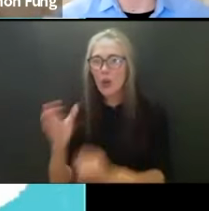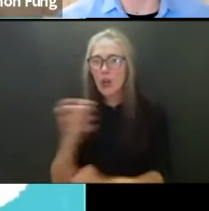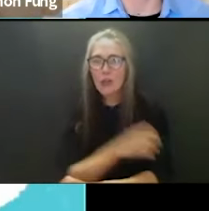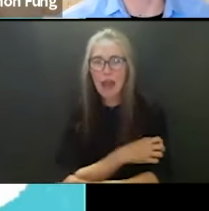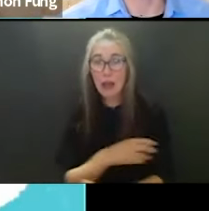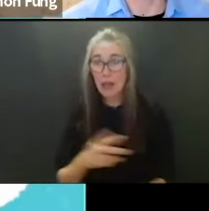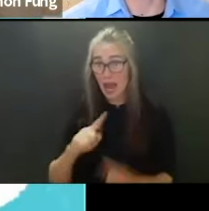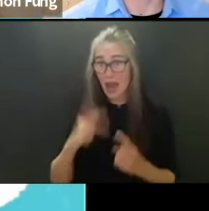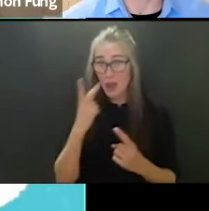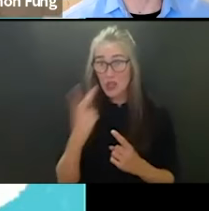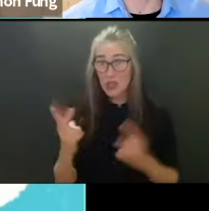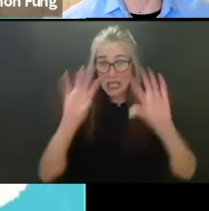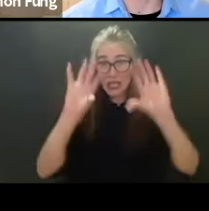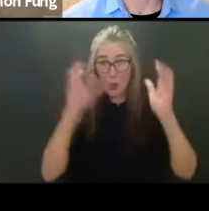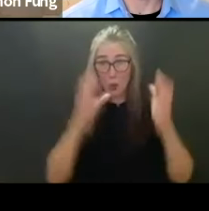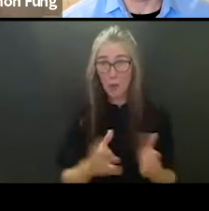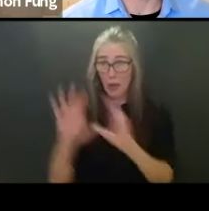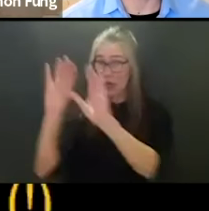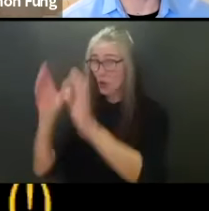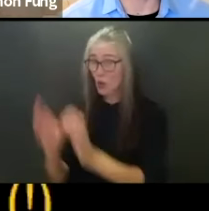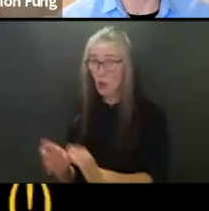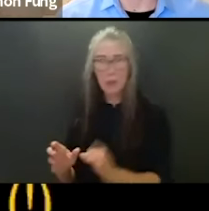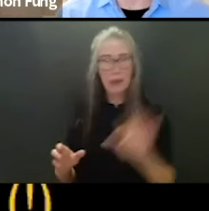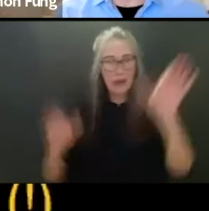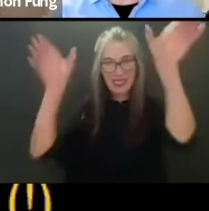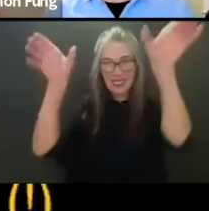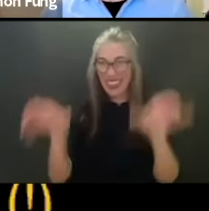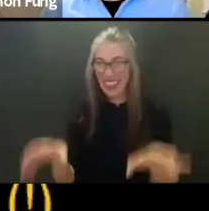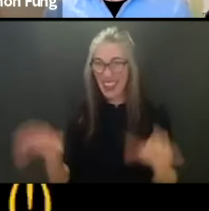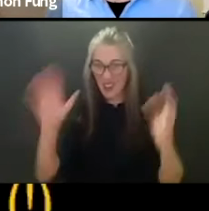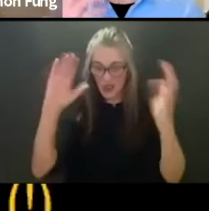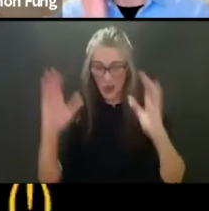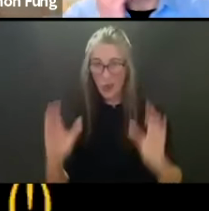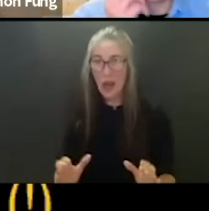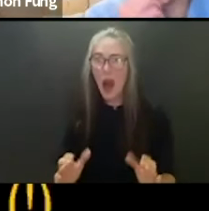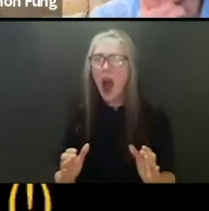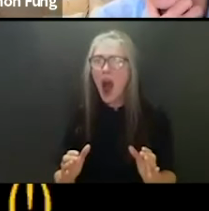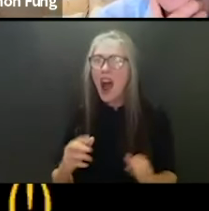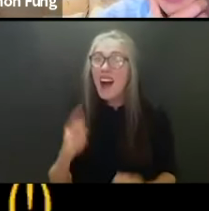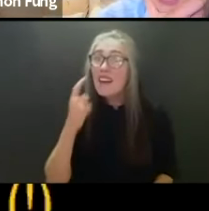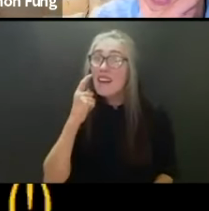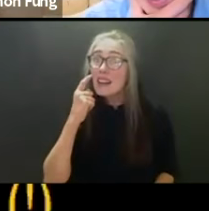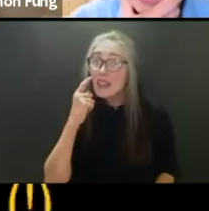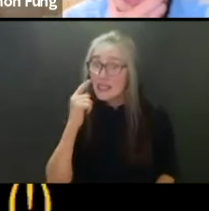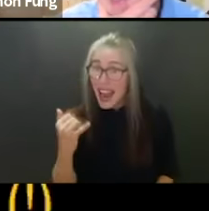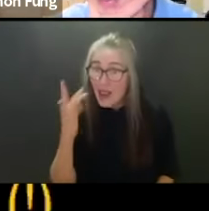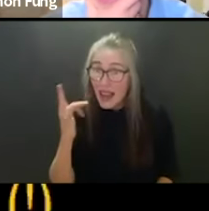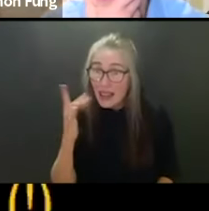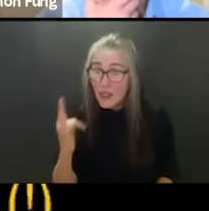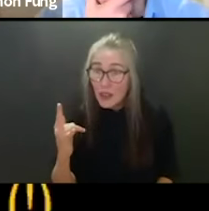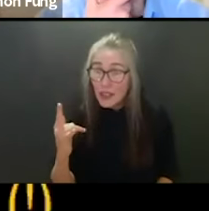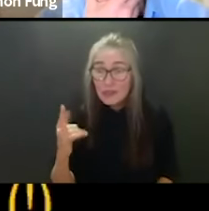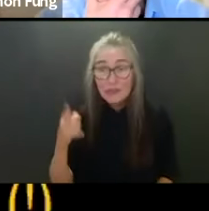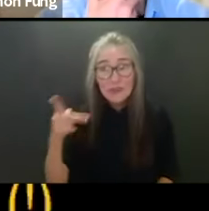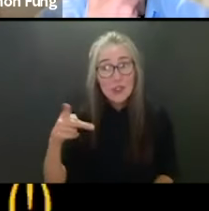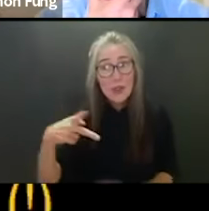interested in groups, you know, this group analysis here in California, there's a great you're living through a great example right